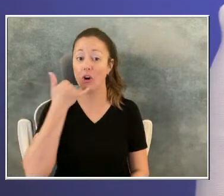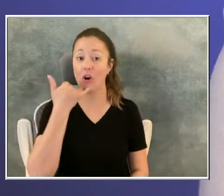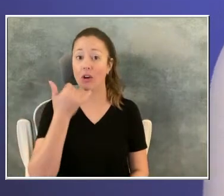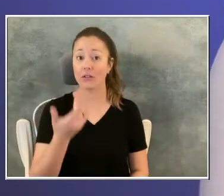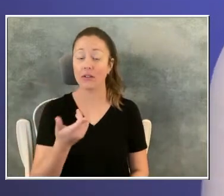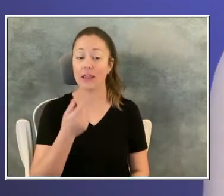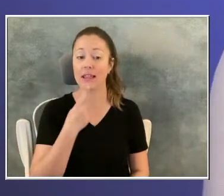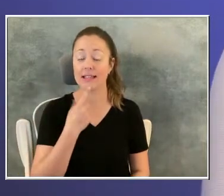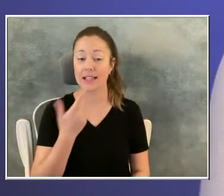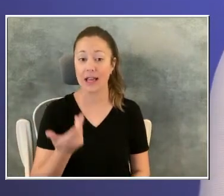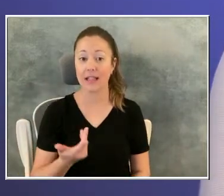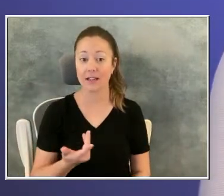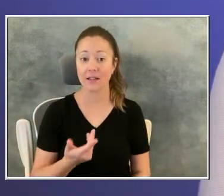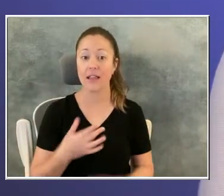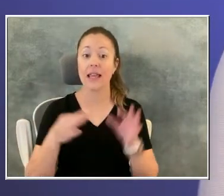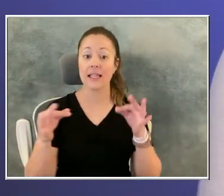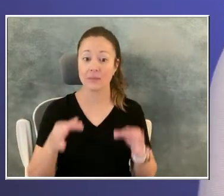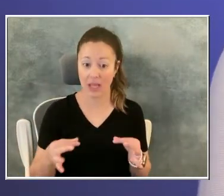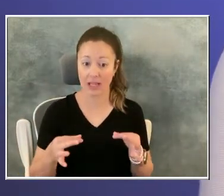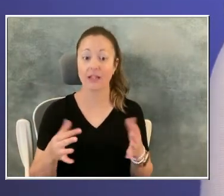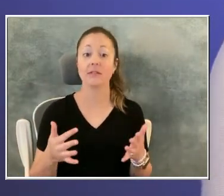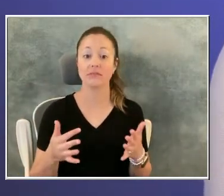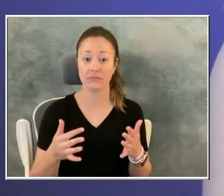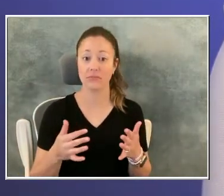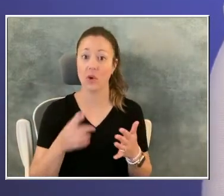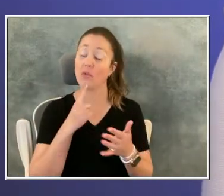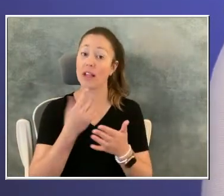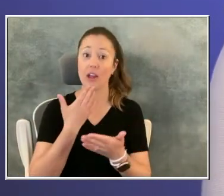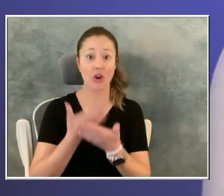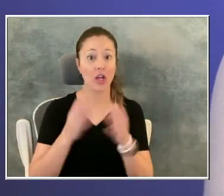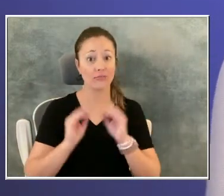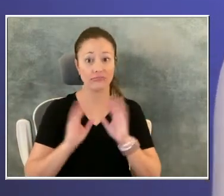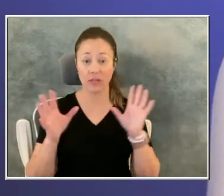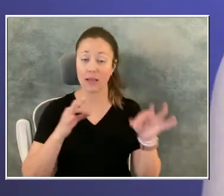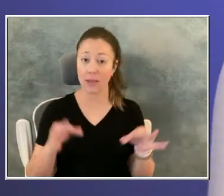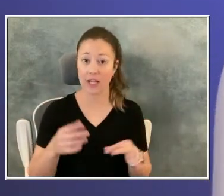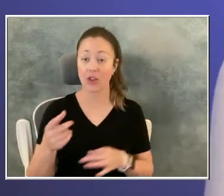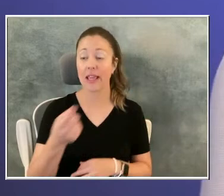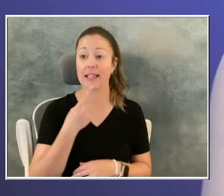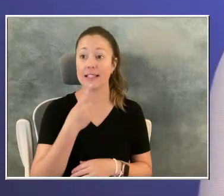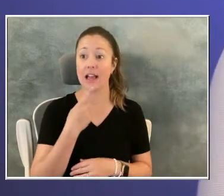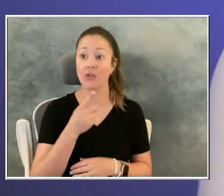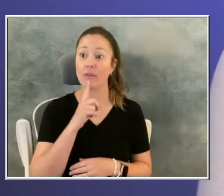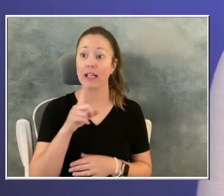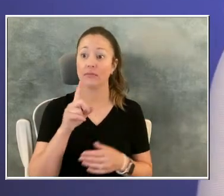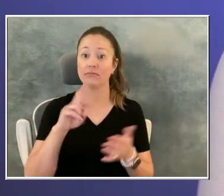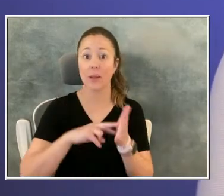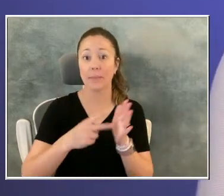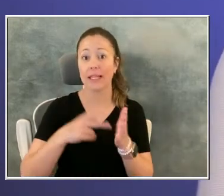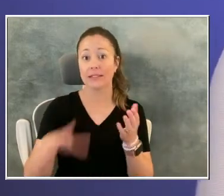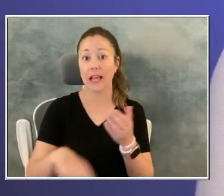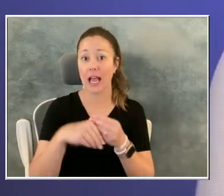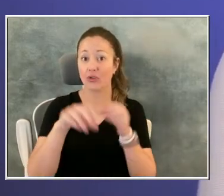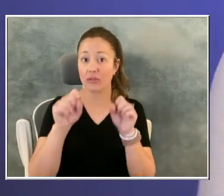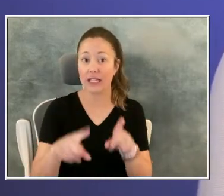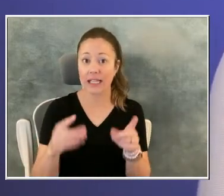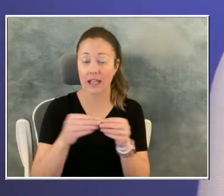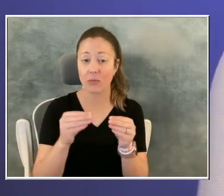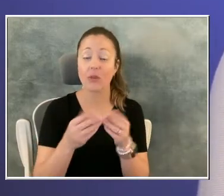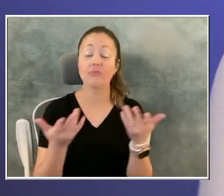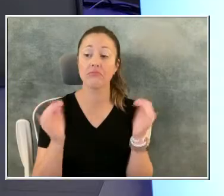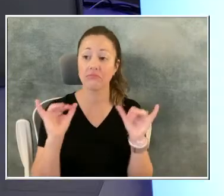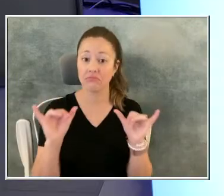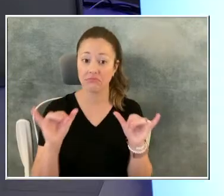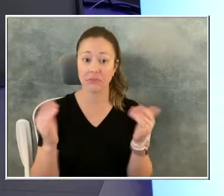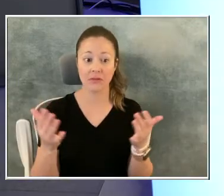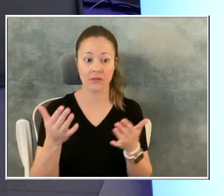okay, they explained it to me and they did a nice job of explaining it. And they just said, it just means you have to come in for extra testing. And so. But that must have